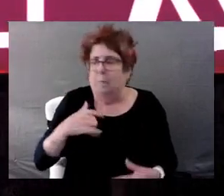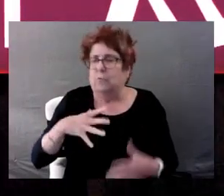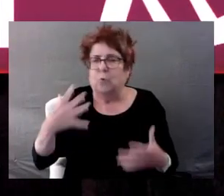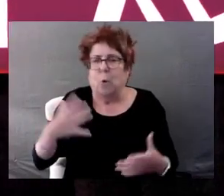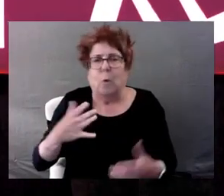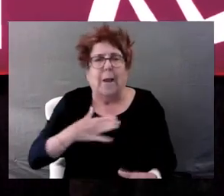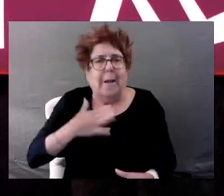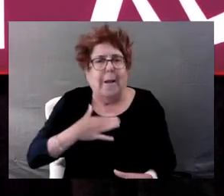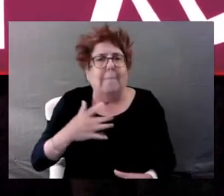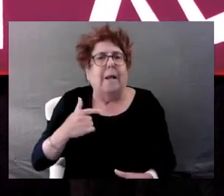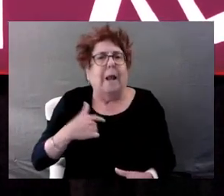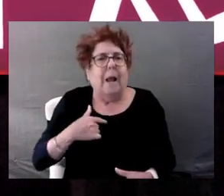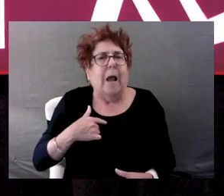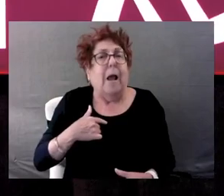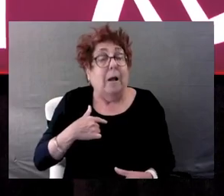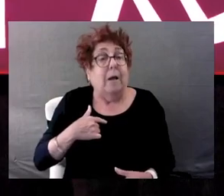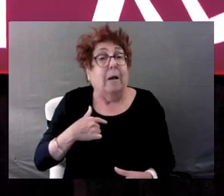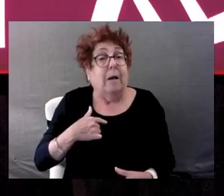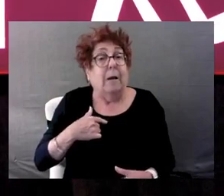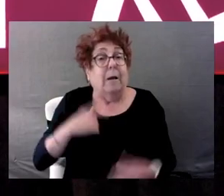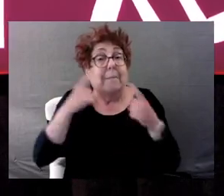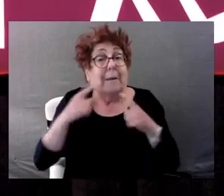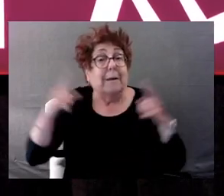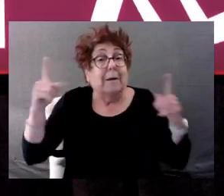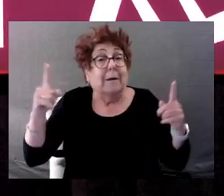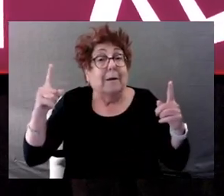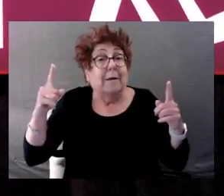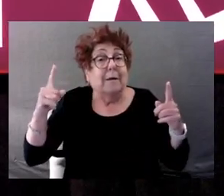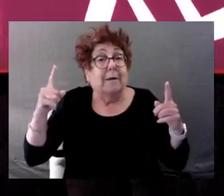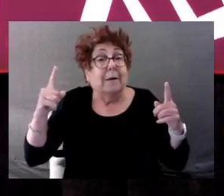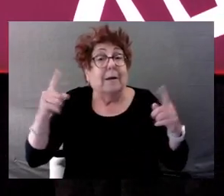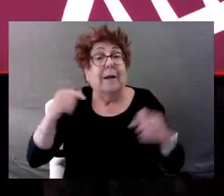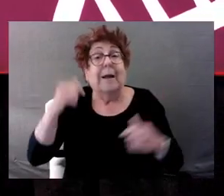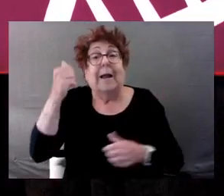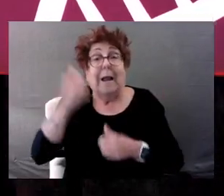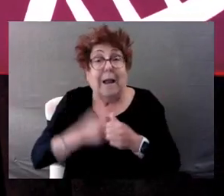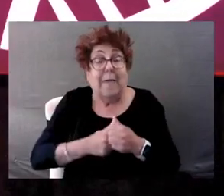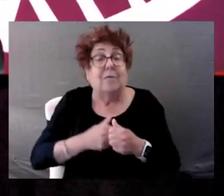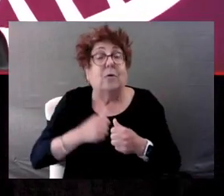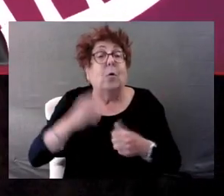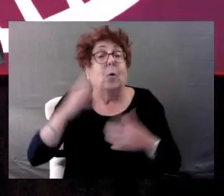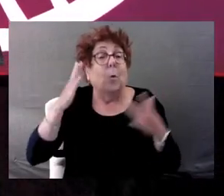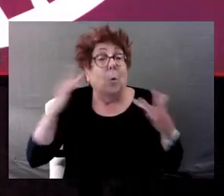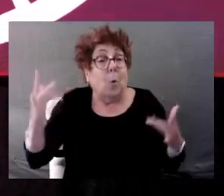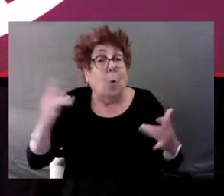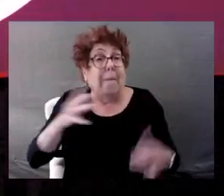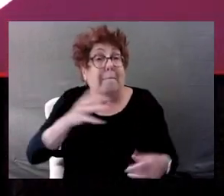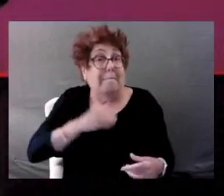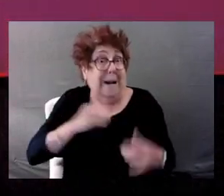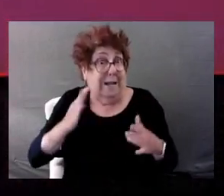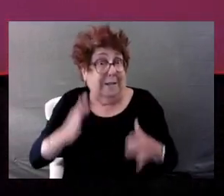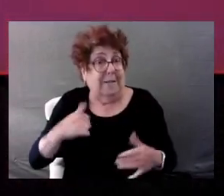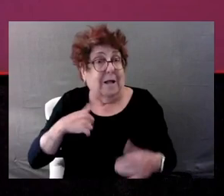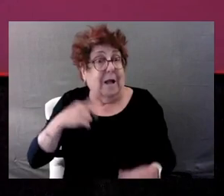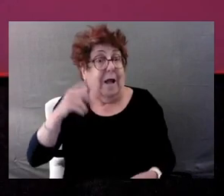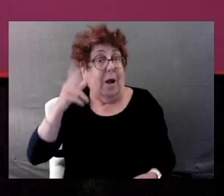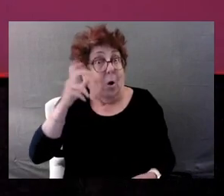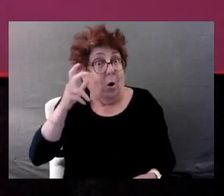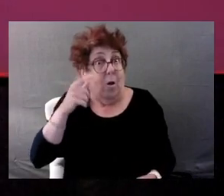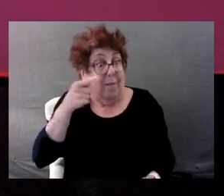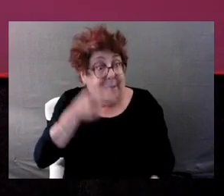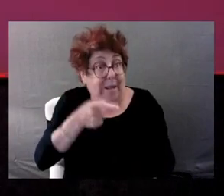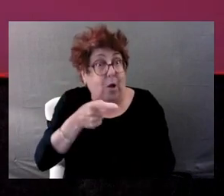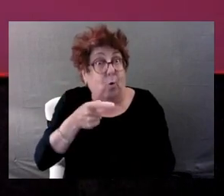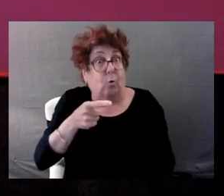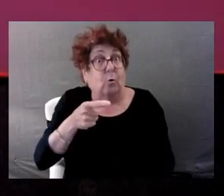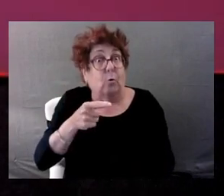The bronze and the silver. Every single gold medalist that I heard at the Winter Olympics, I swear y'all, said,